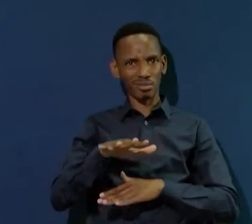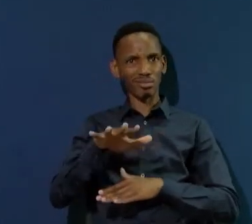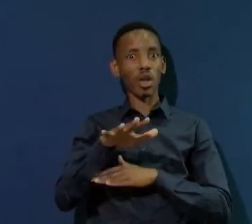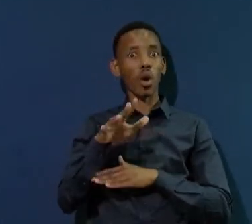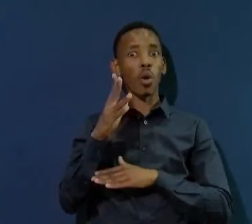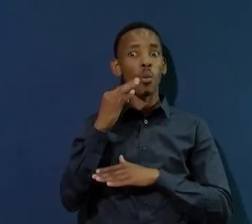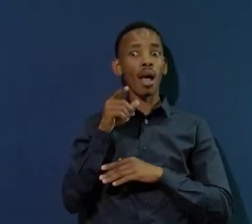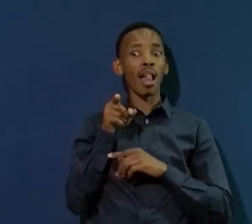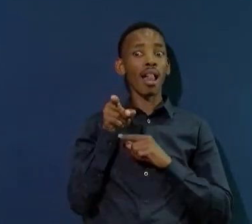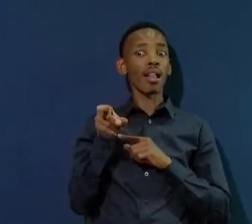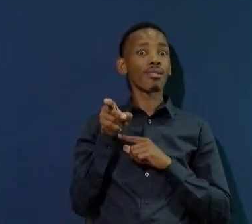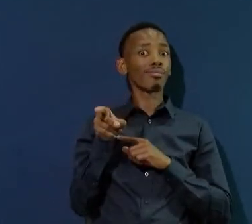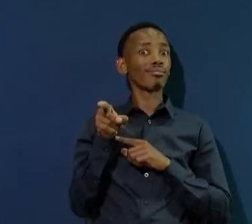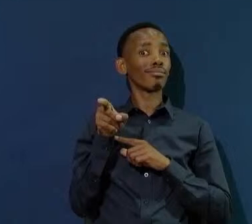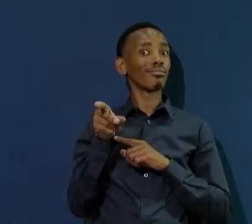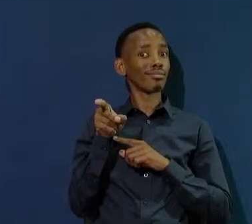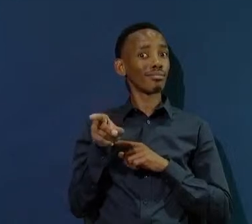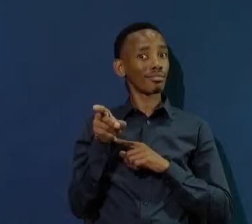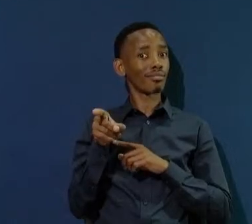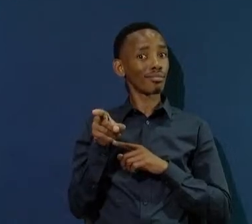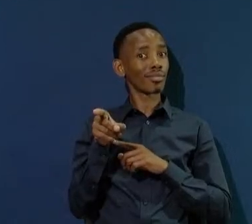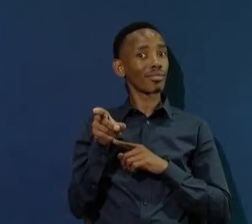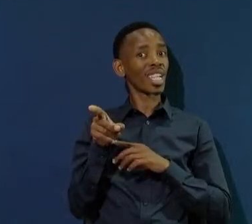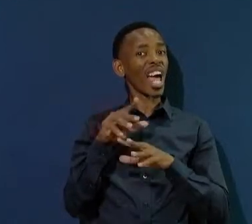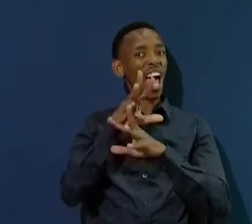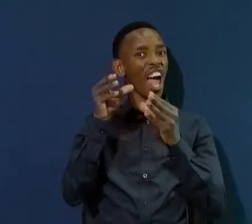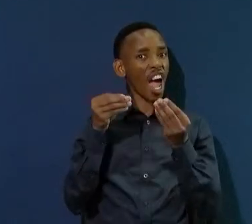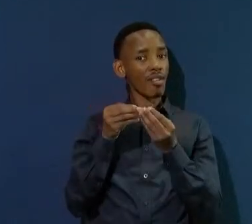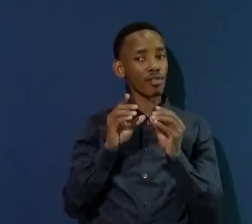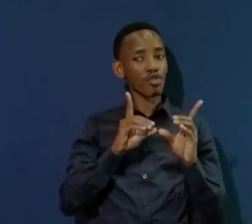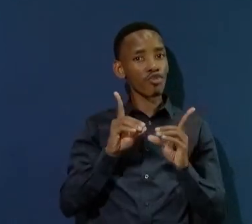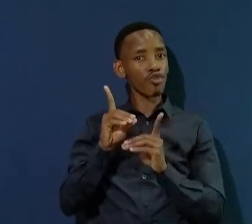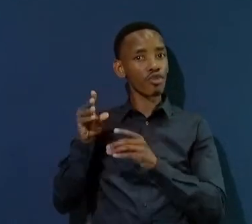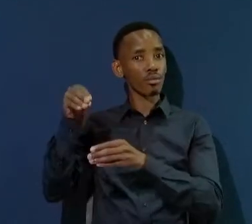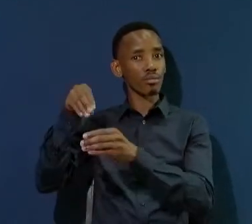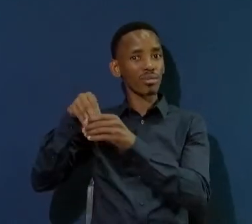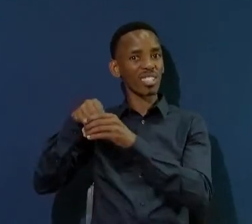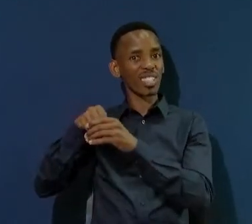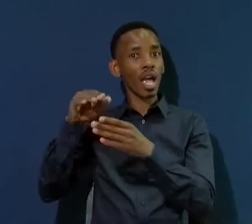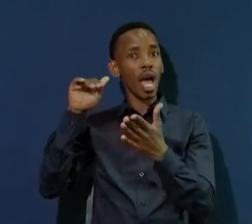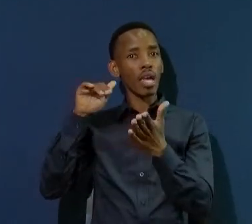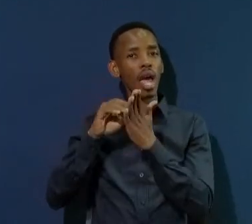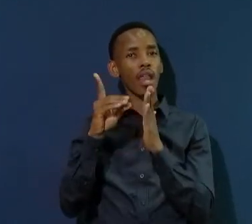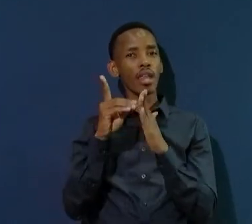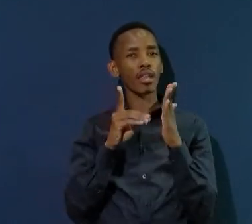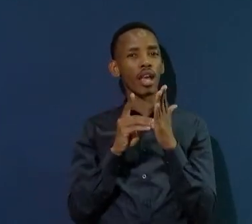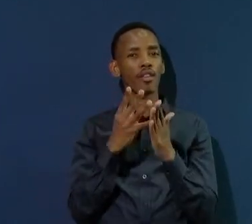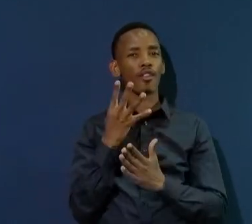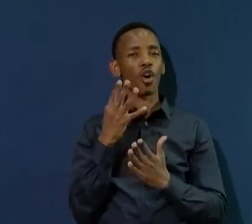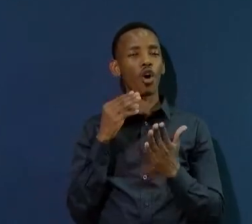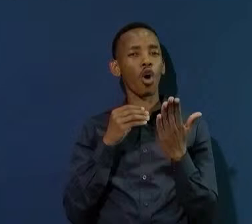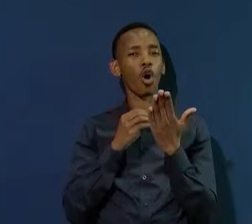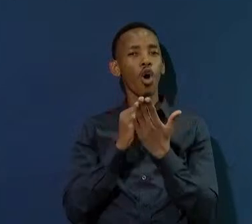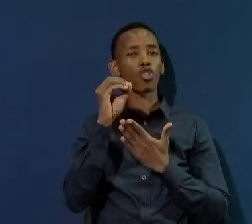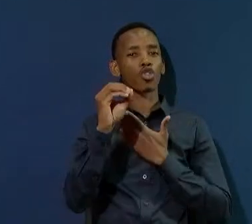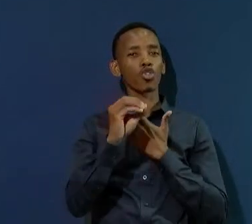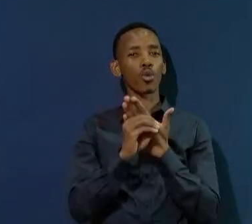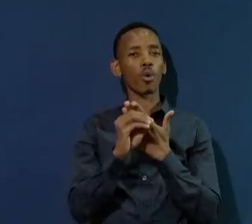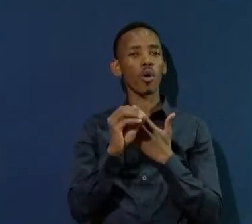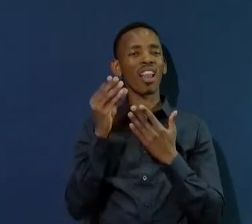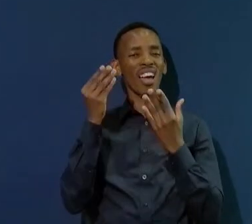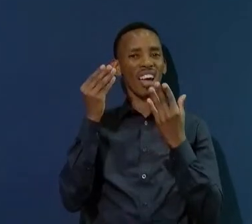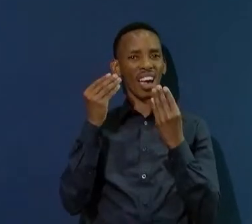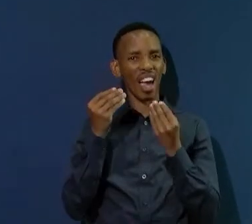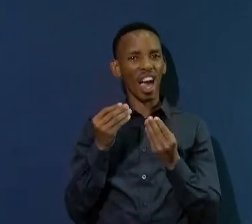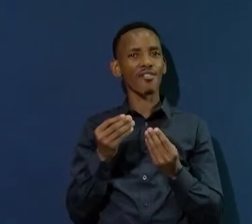ko e leng gore thulaganyo e tle tshwaretswe teng e re morago ke dimela gore ka di 4 tsa October go tla nna le thulaganyo e hapegileng ya nomination